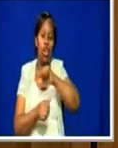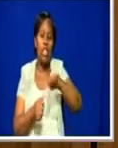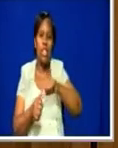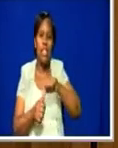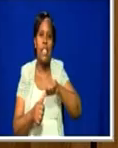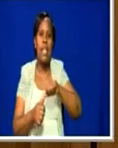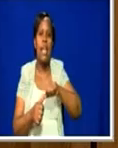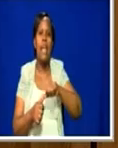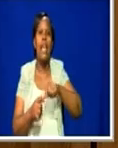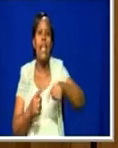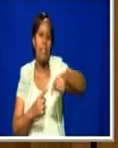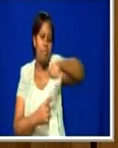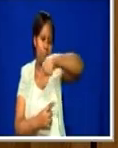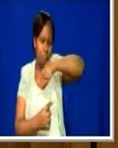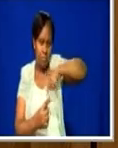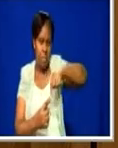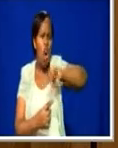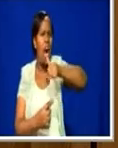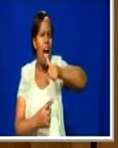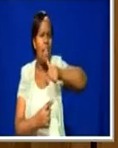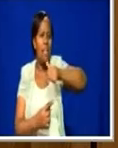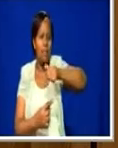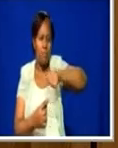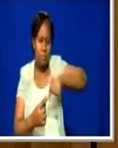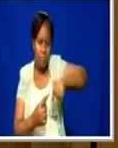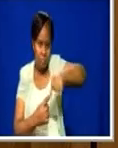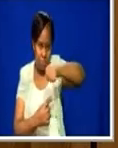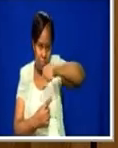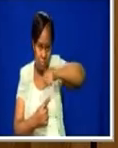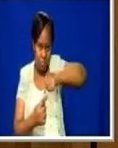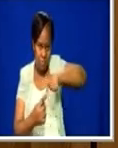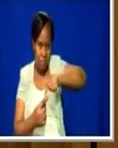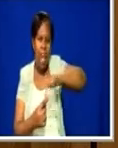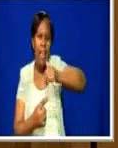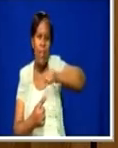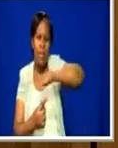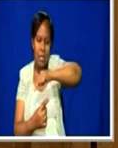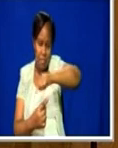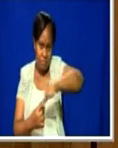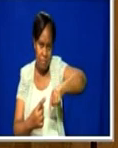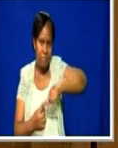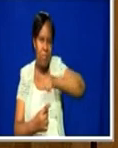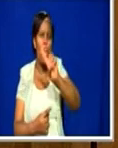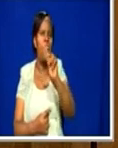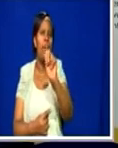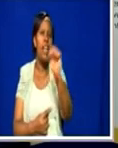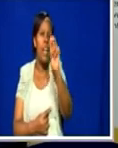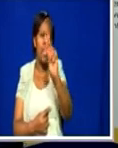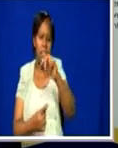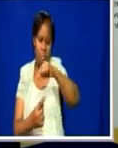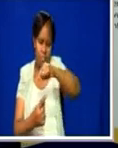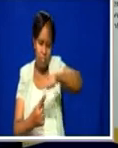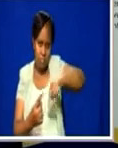rotate in a clockwise direction, but all the rest rotate in an anti-clockwise Yeah. direction. Venus and